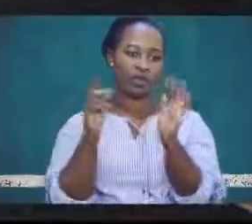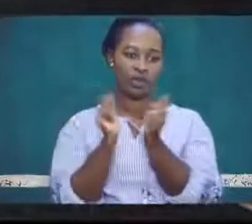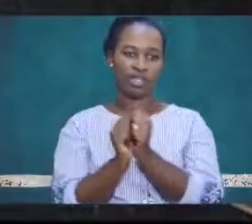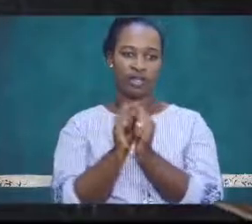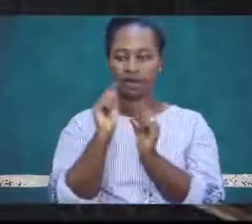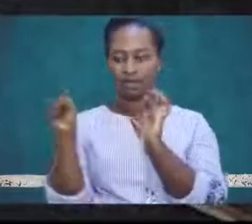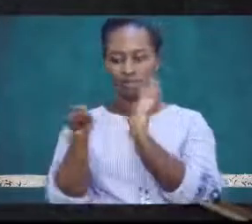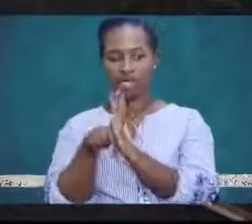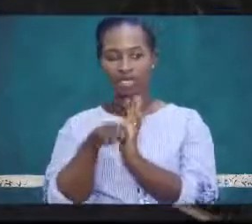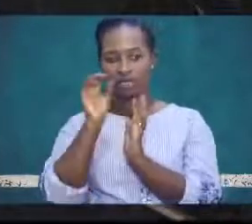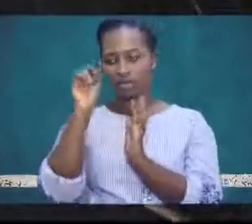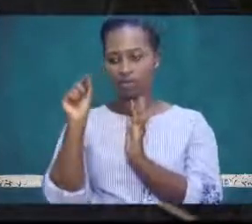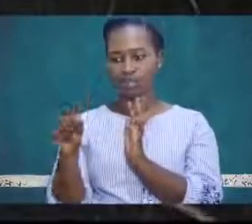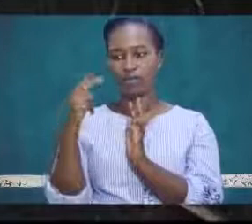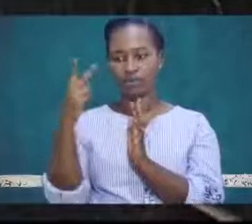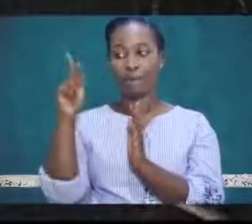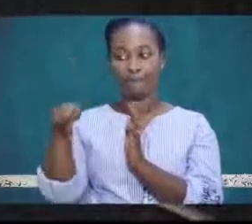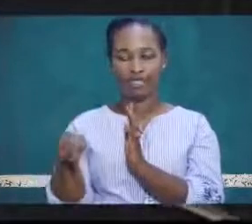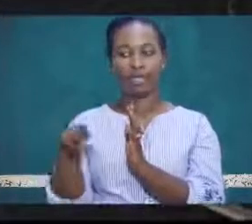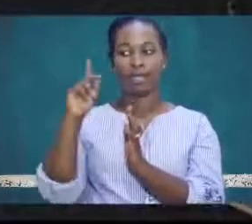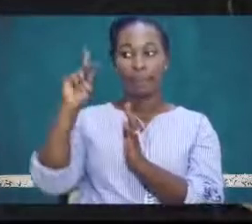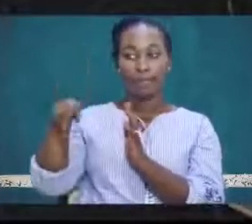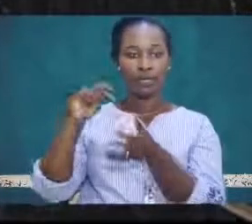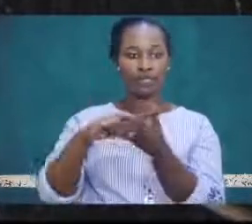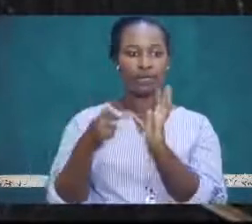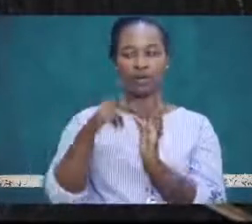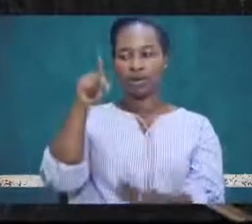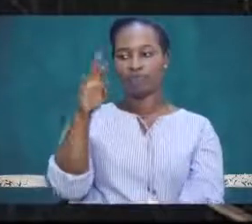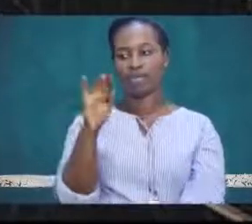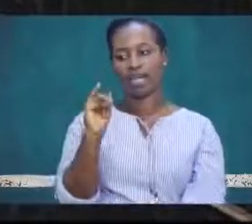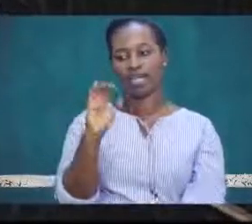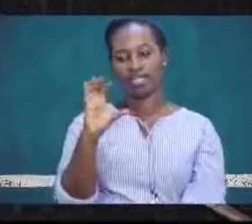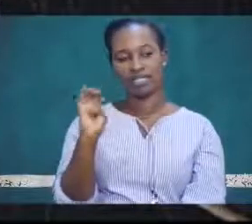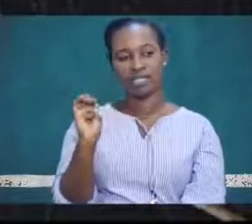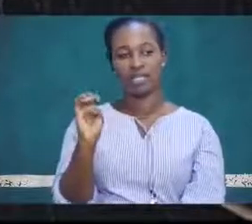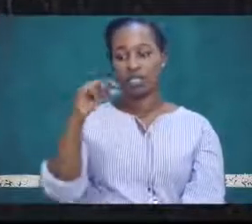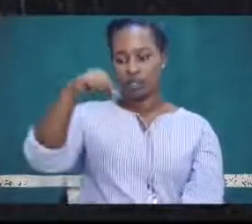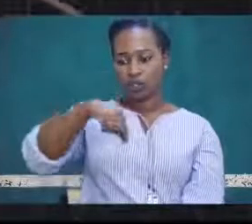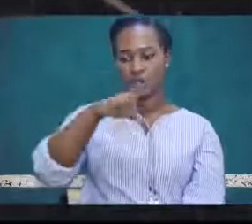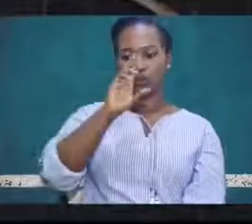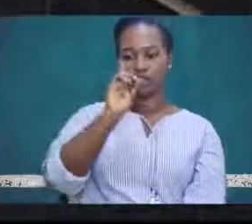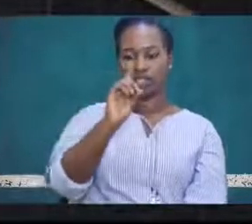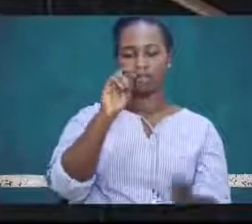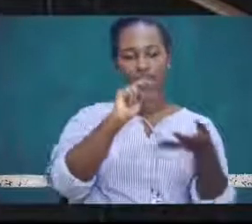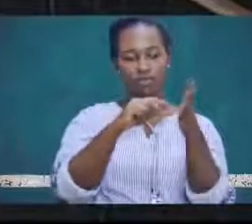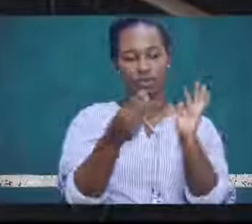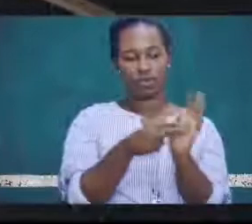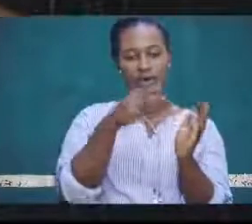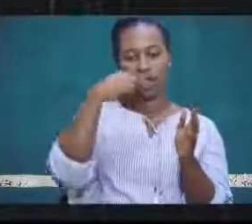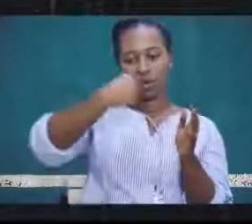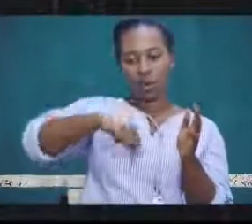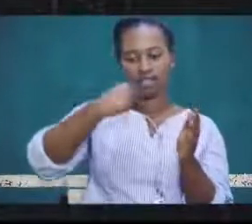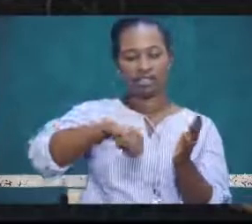0.2 P. P represents price, and this one represents quantity demanded. You know price and quantity demanded are